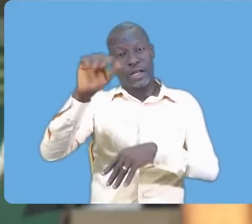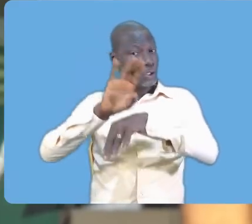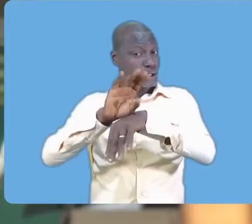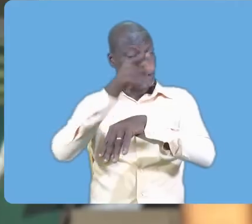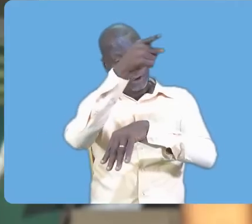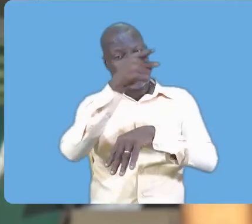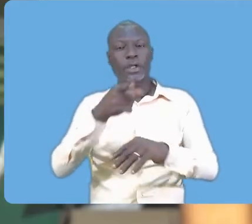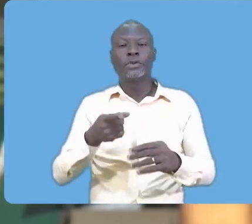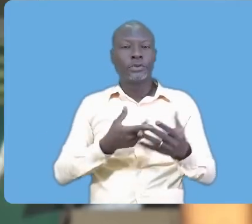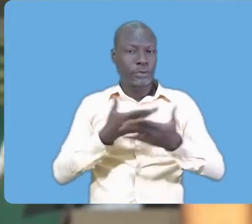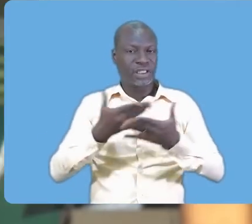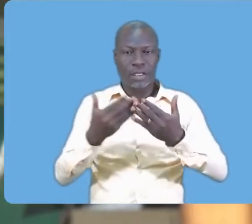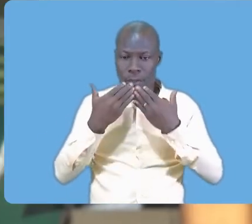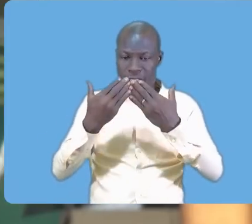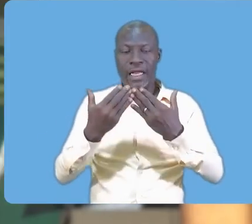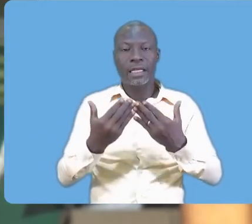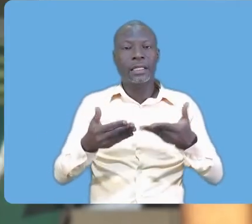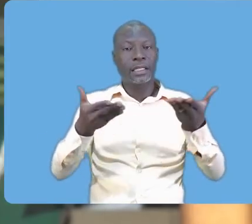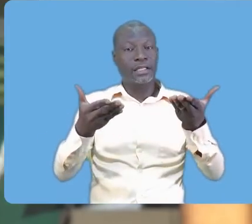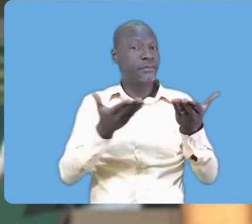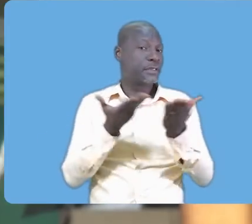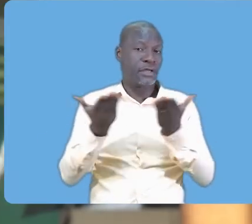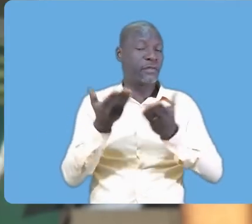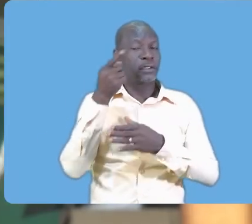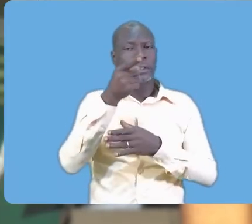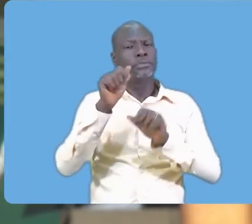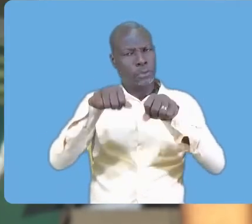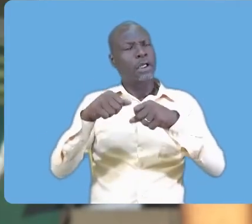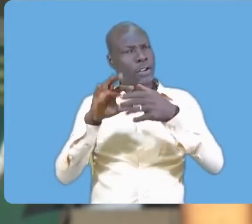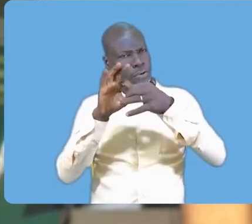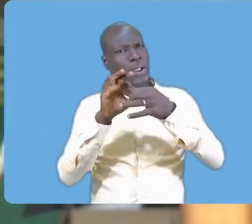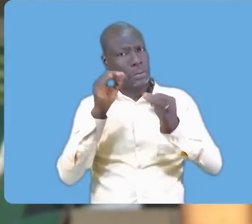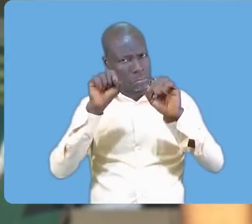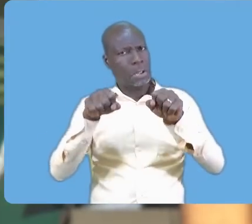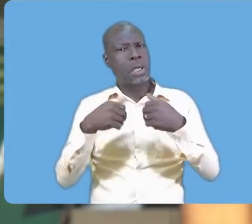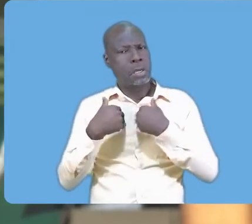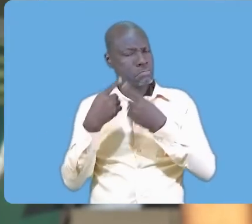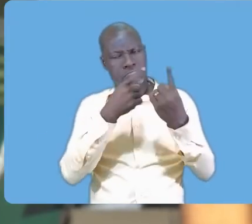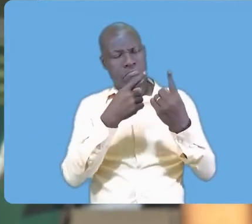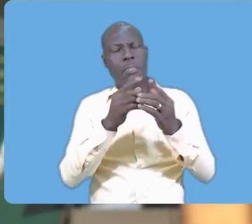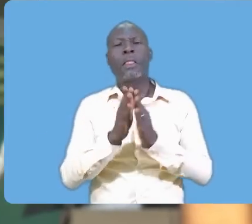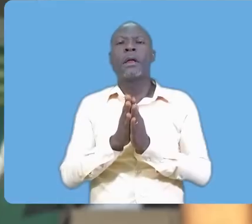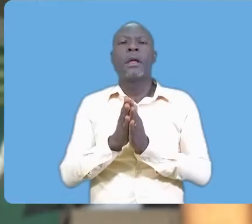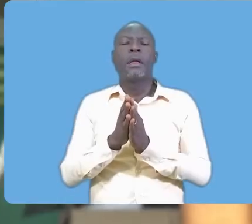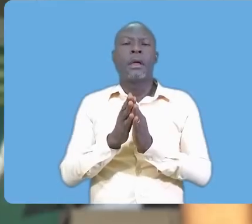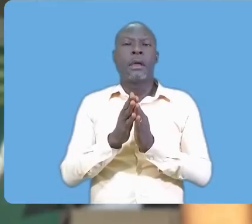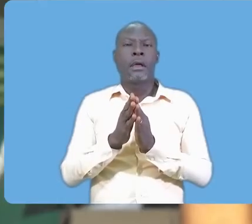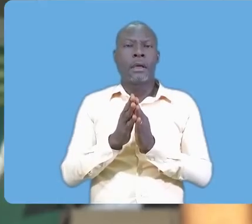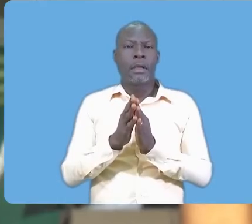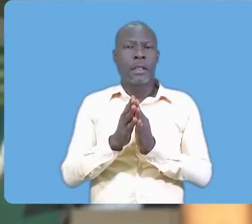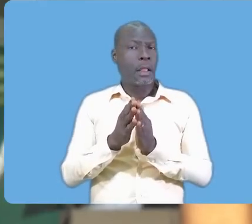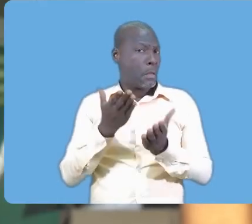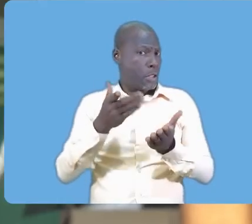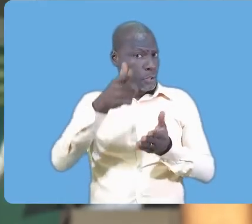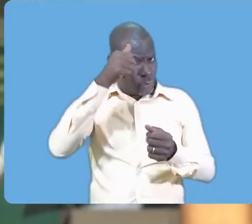asesomono, ebe shisha so, na yakata yunu yano, actually kra. So ube tumi abebia, bomode yin, na brebi. Se,